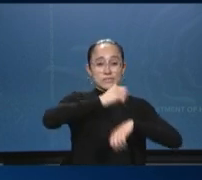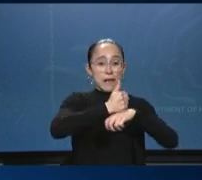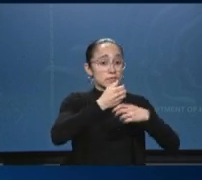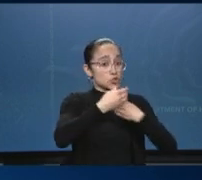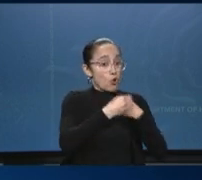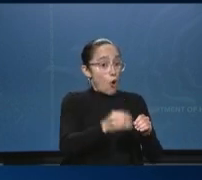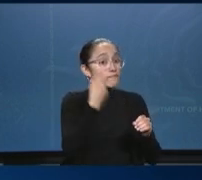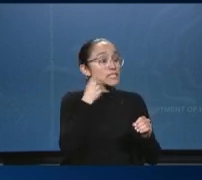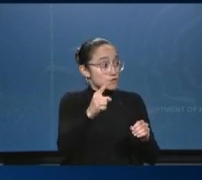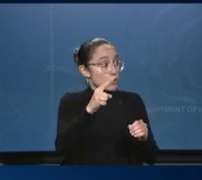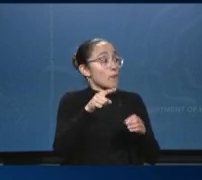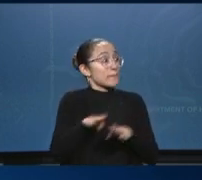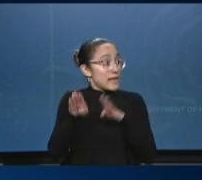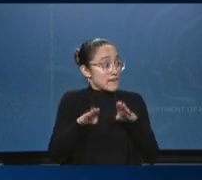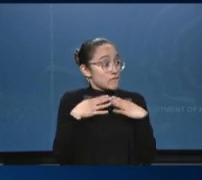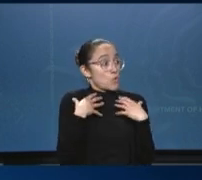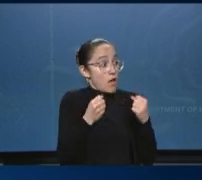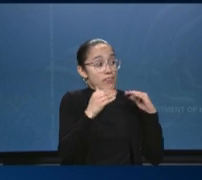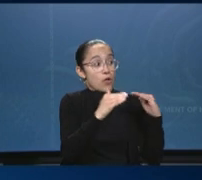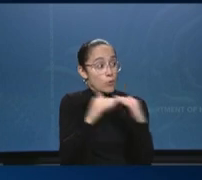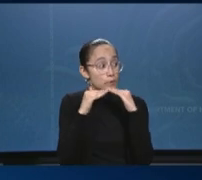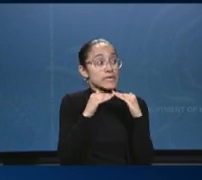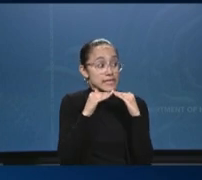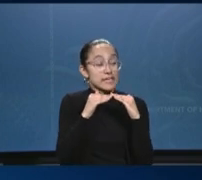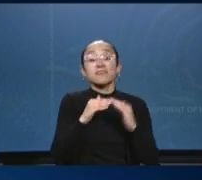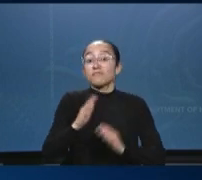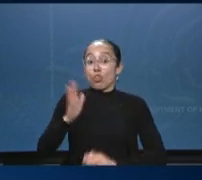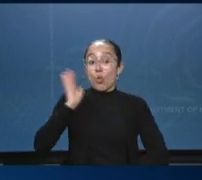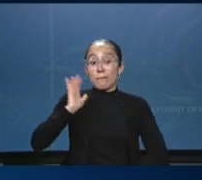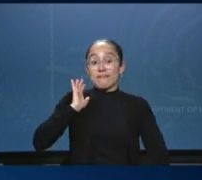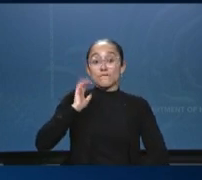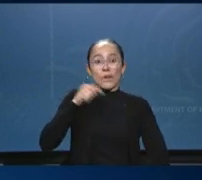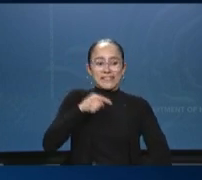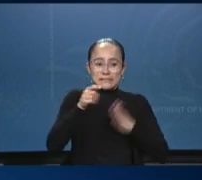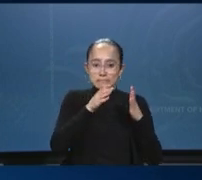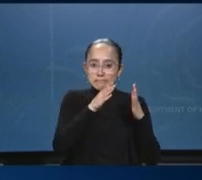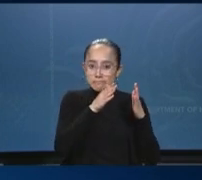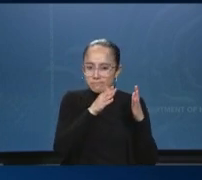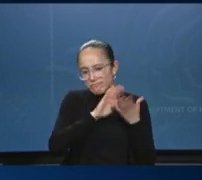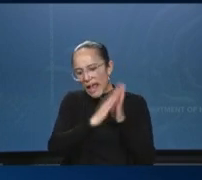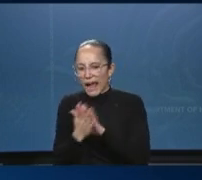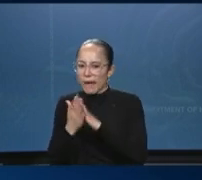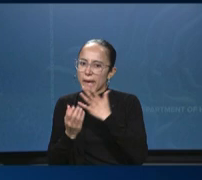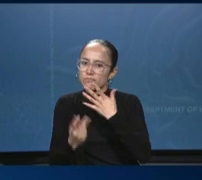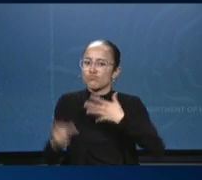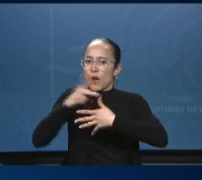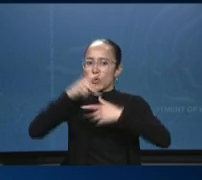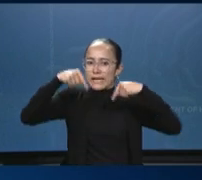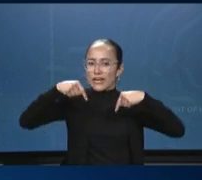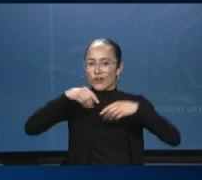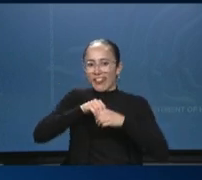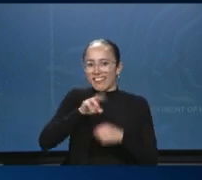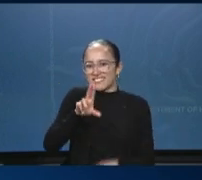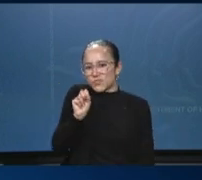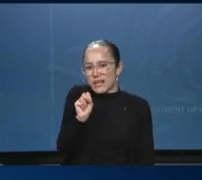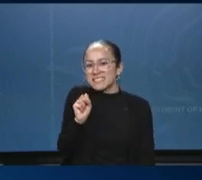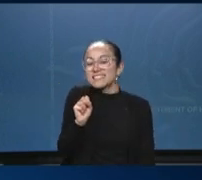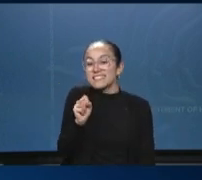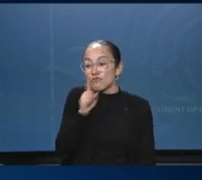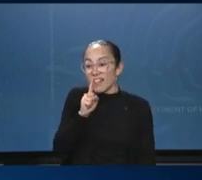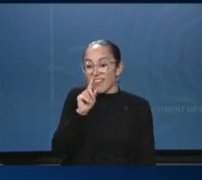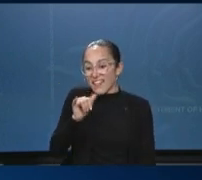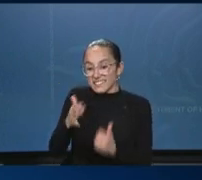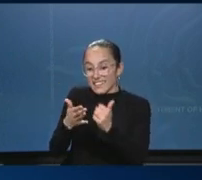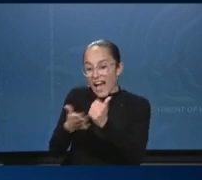ACA created the Office of Behavioral Health Equity long before this became a priority in this country, and that's helped us reduce